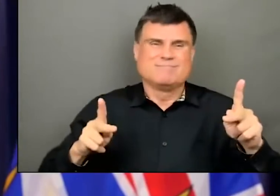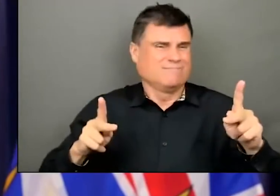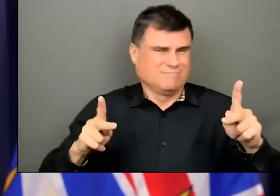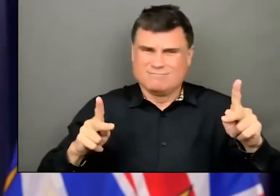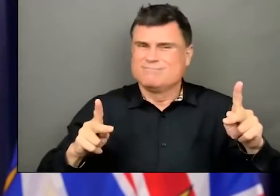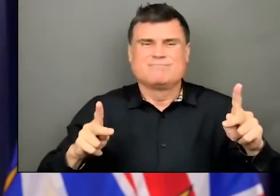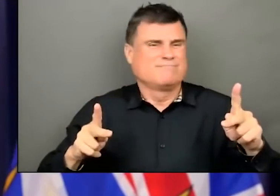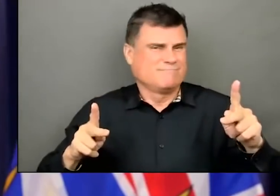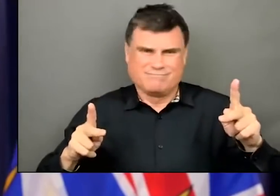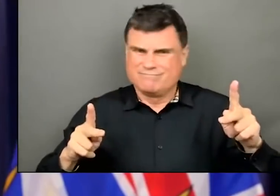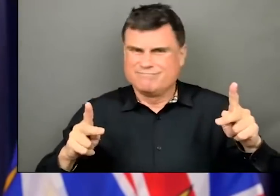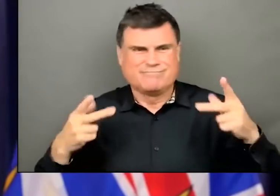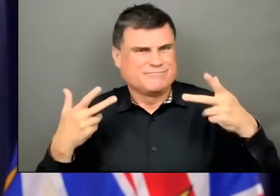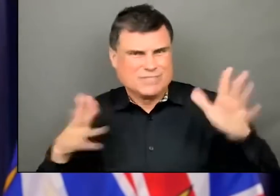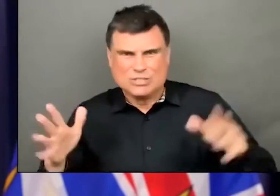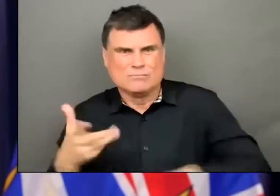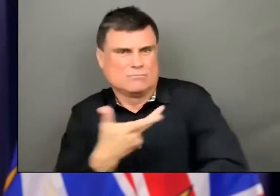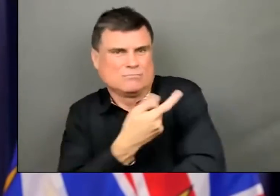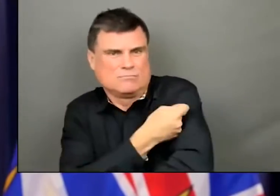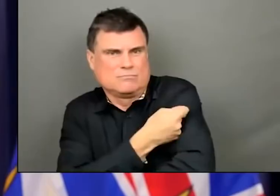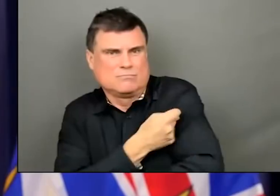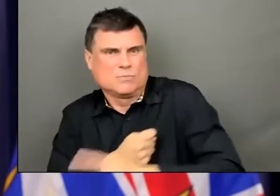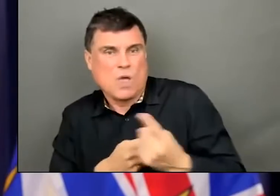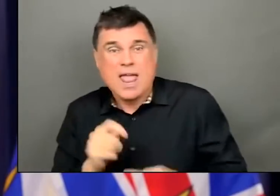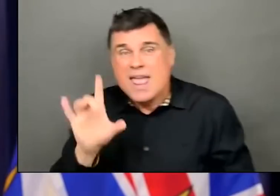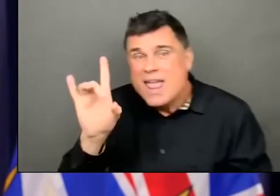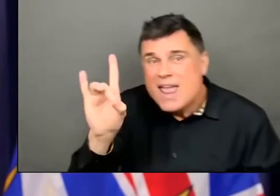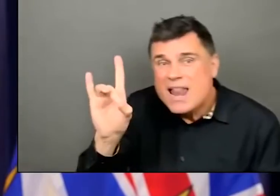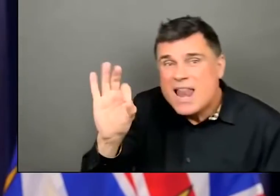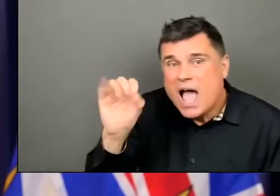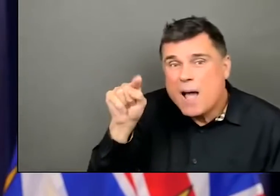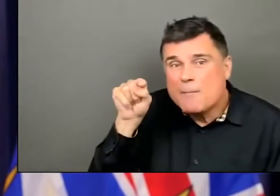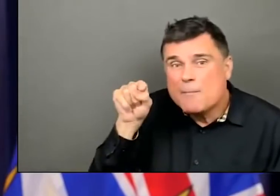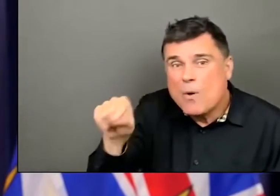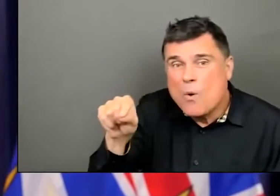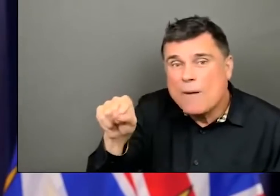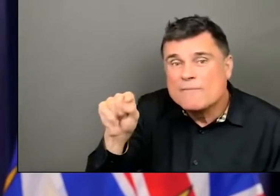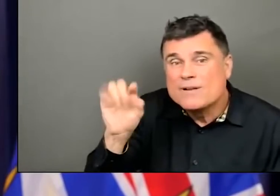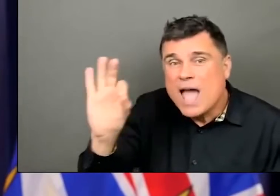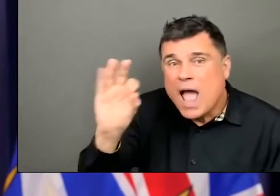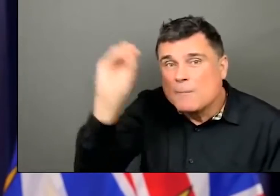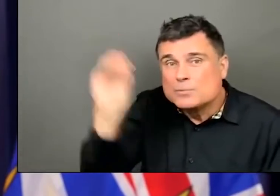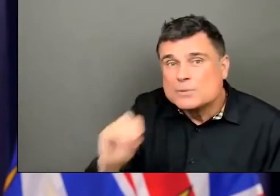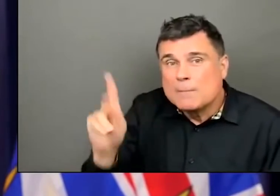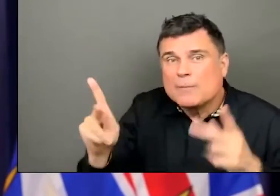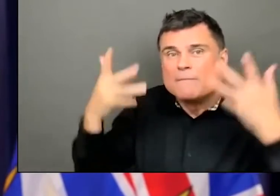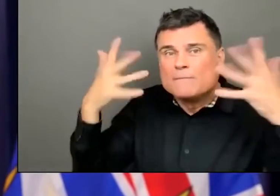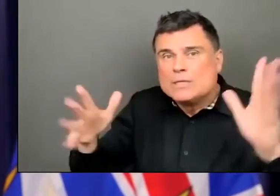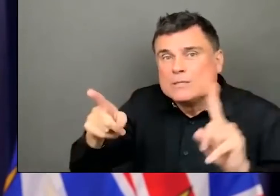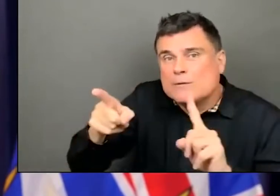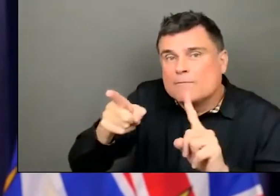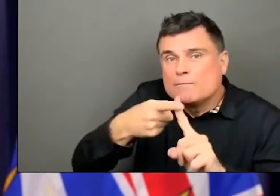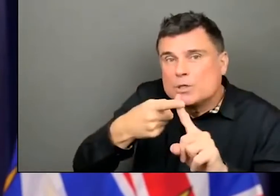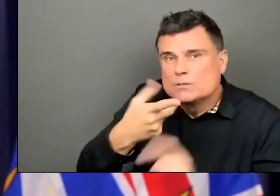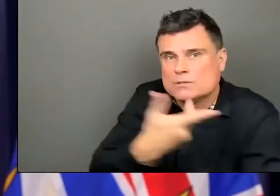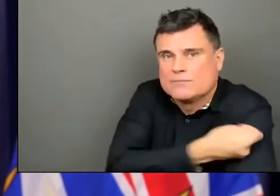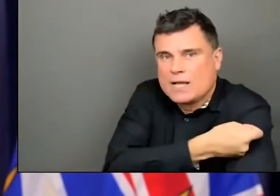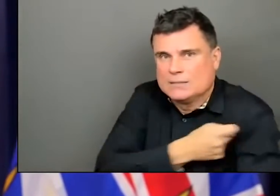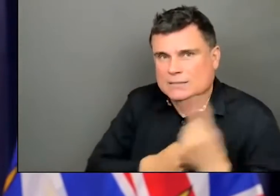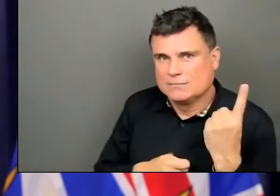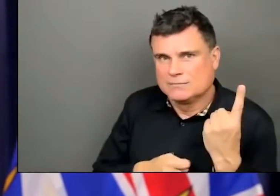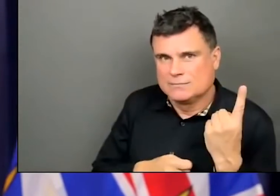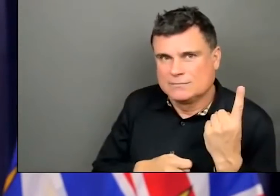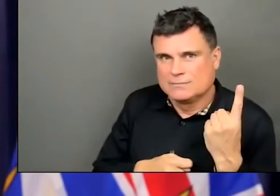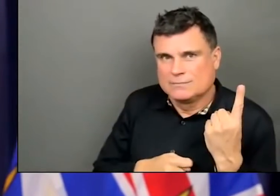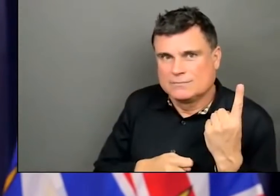Columbians who've made the decision to get vaccinated. I also want to thank everyone who works in the BC Public Service for the work they've done over the last 2